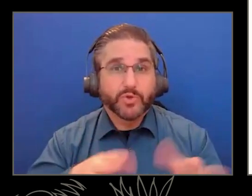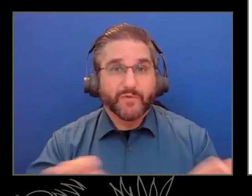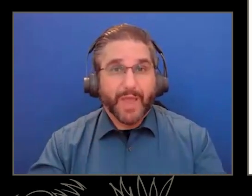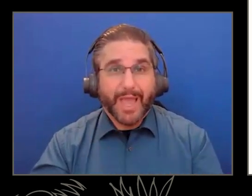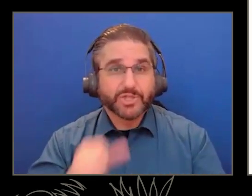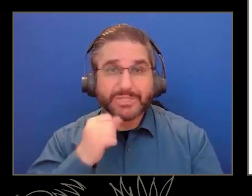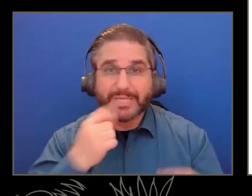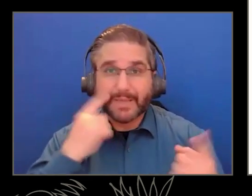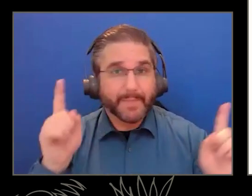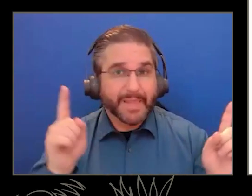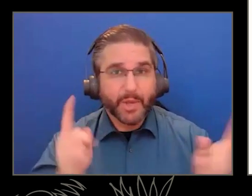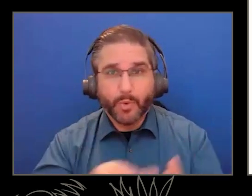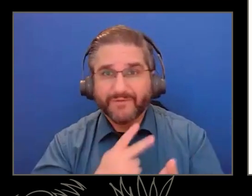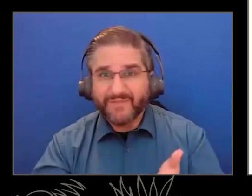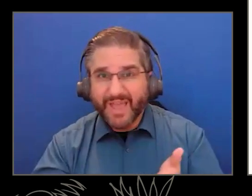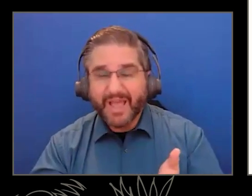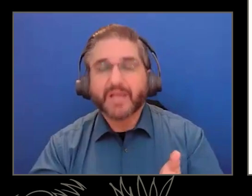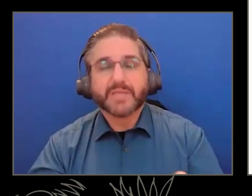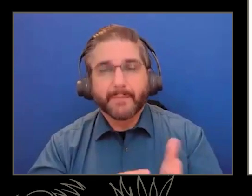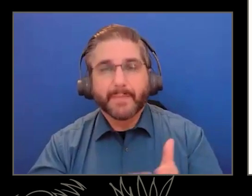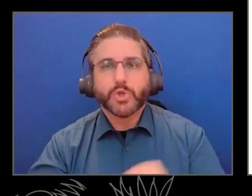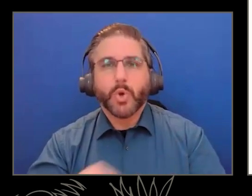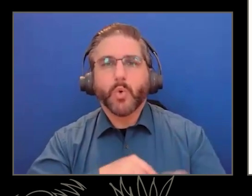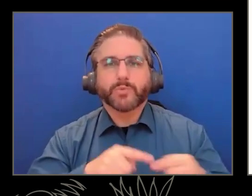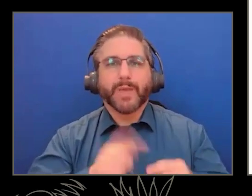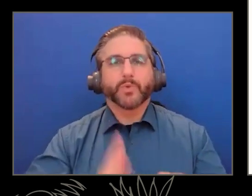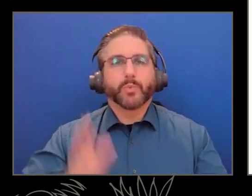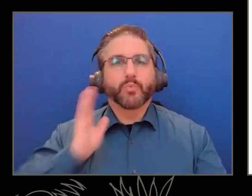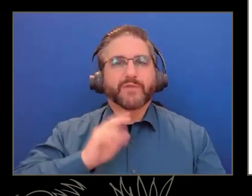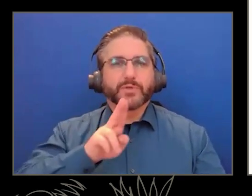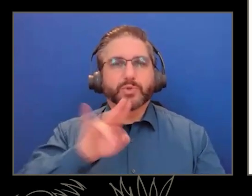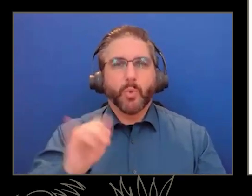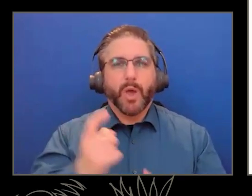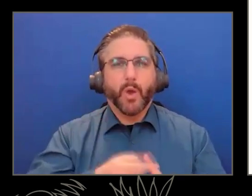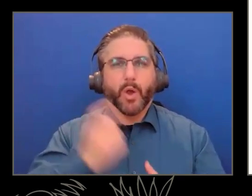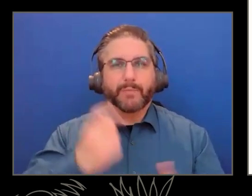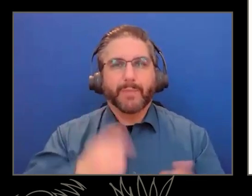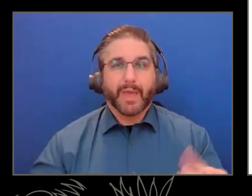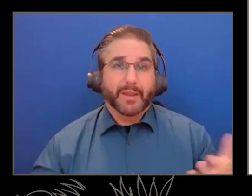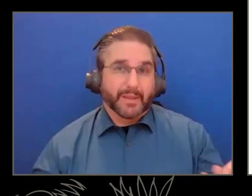or it fails for whatever reason, it rolls back to the previous UI for us automatically.